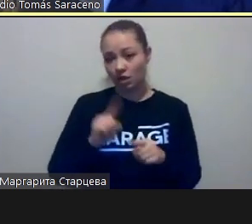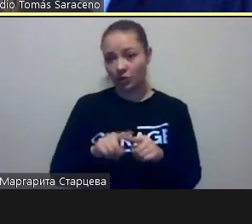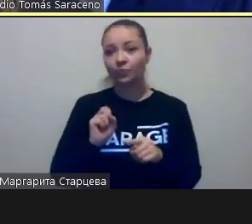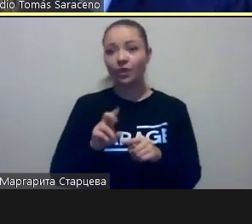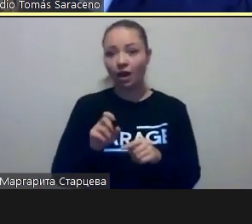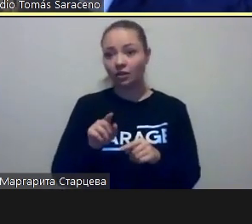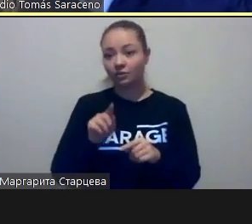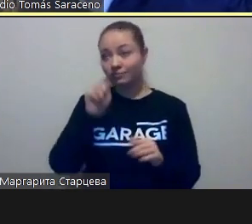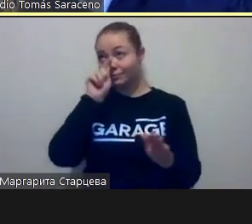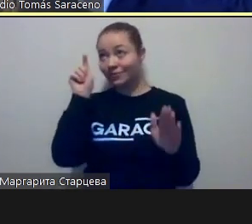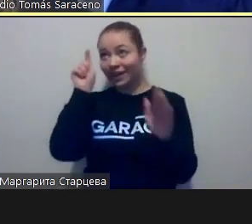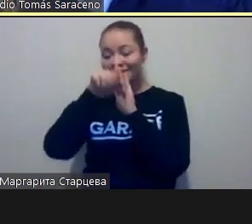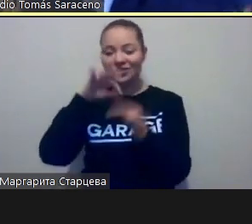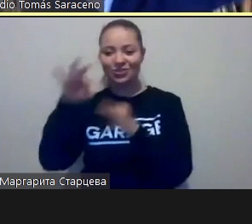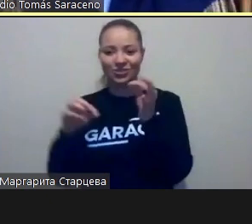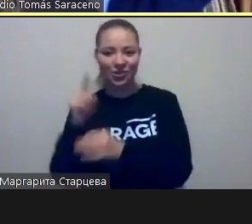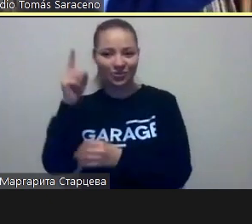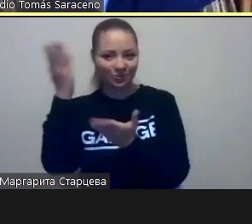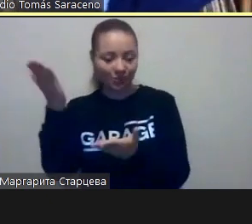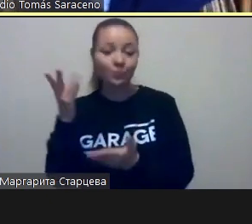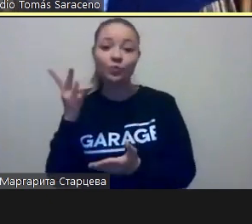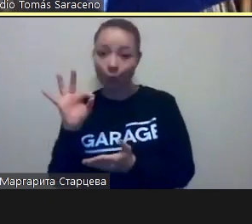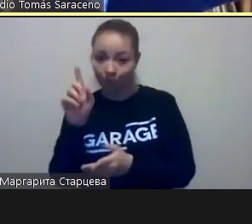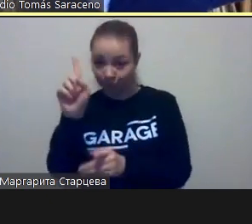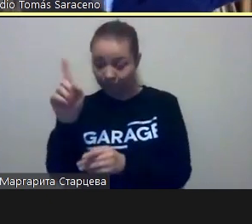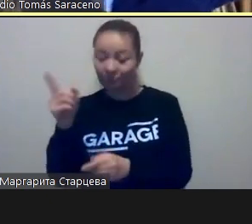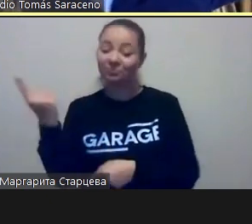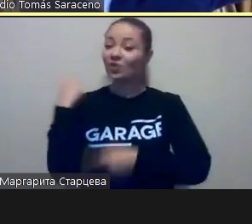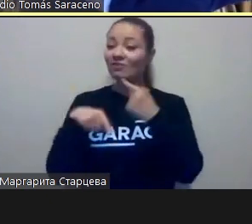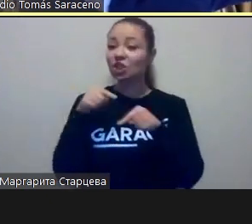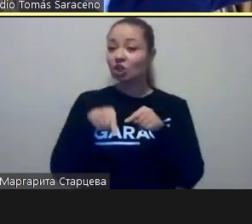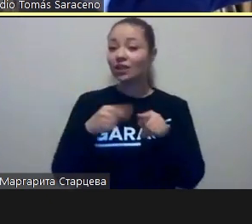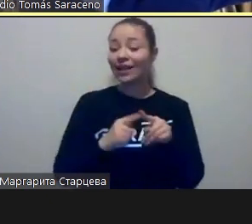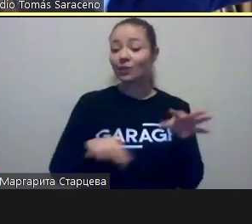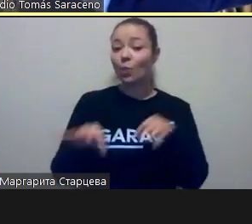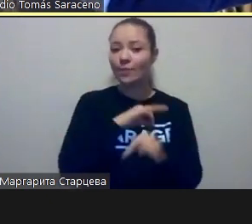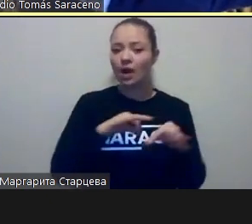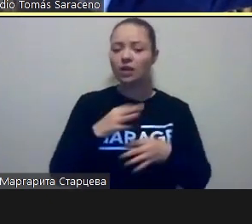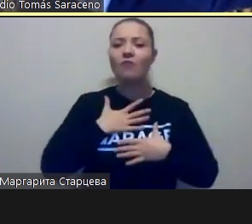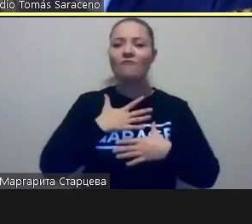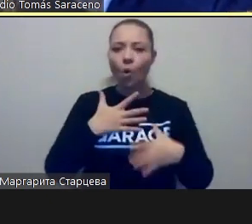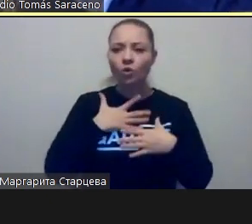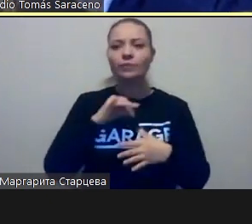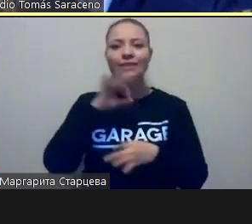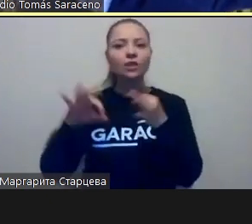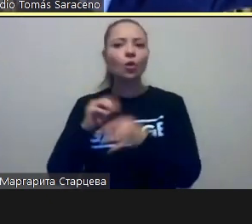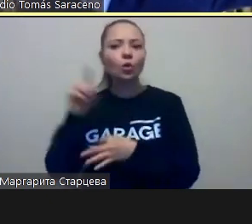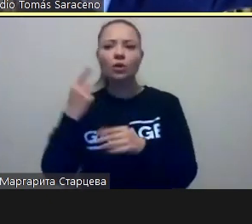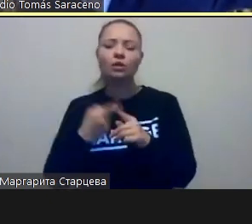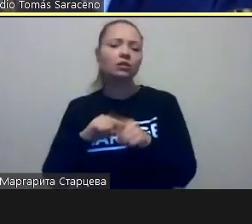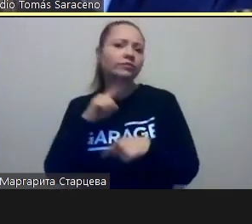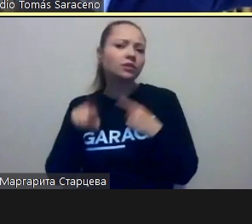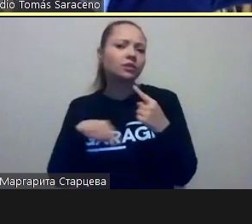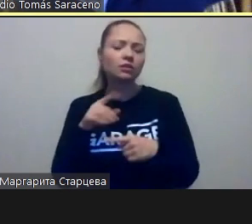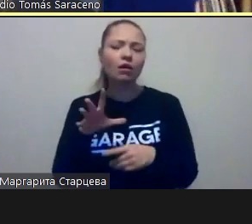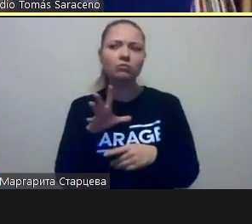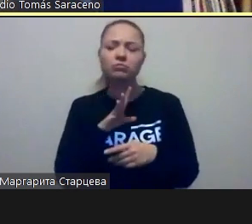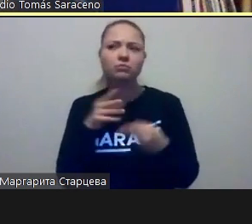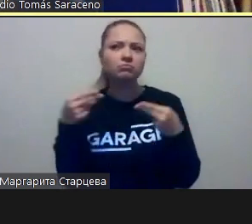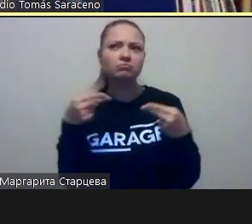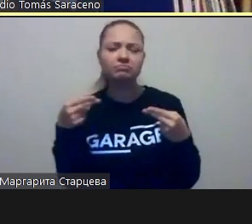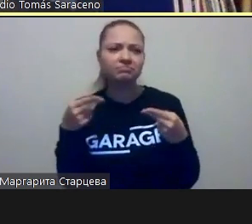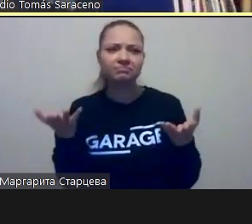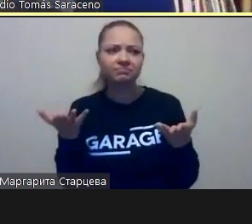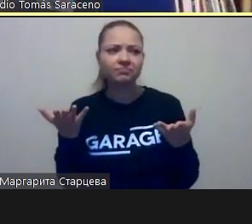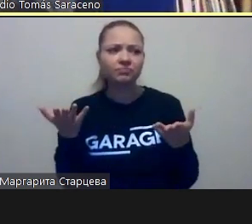something which have been cultural negotiated. That line where space is where objects stop falling have been always, in one